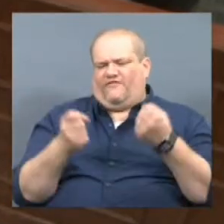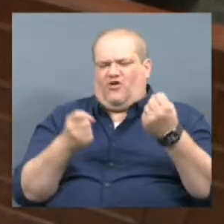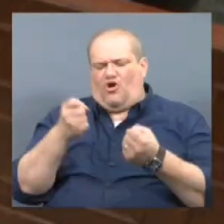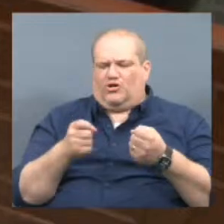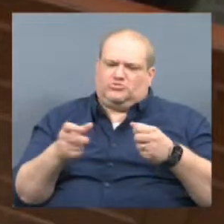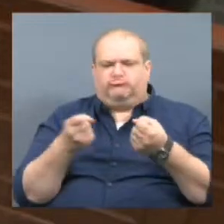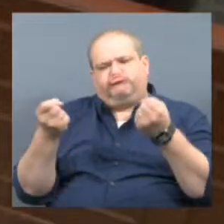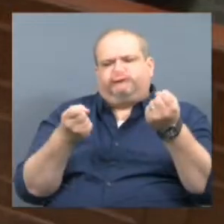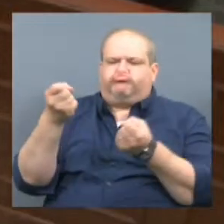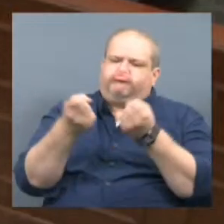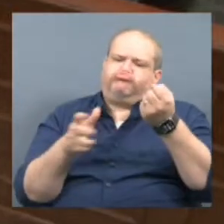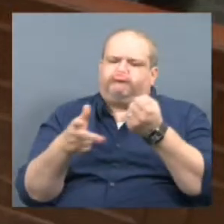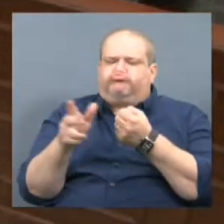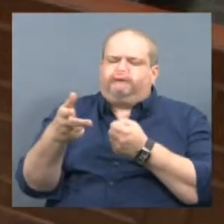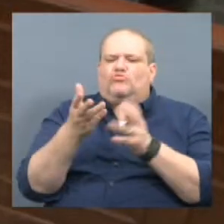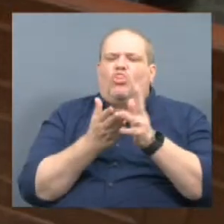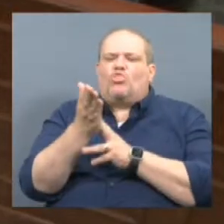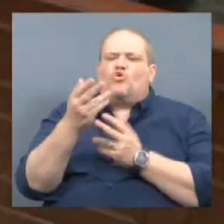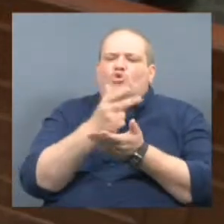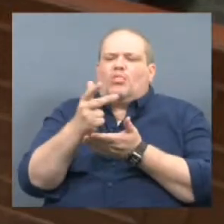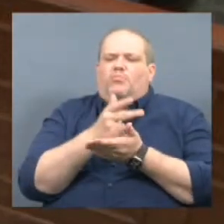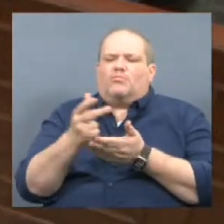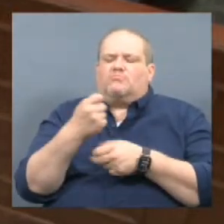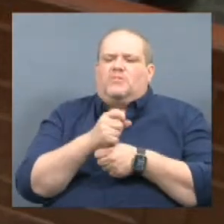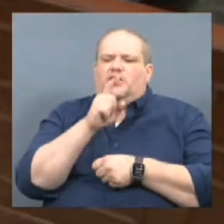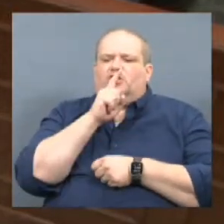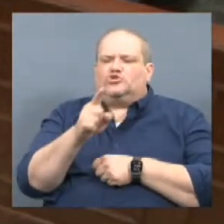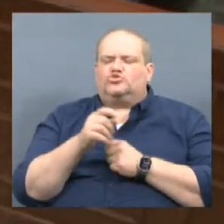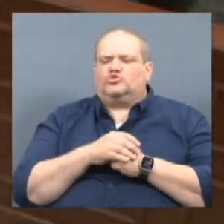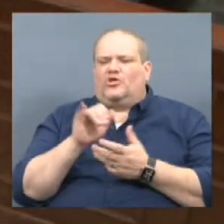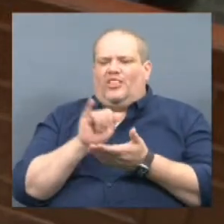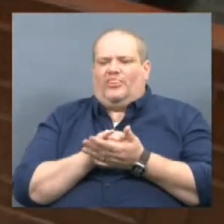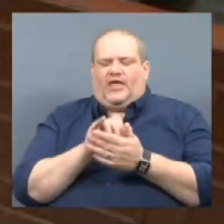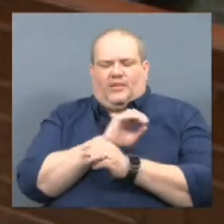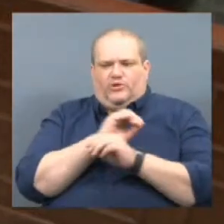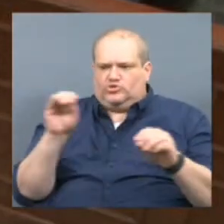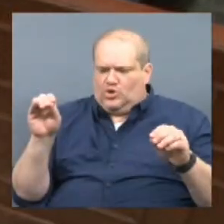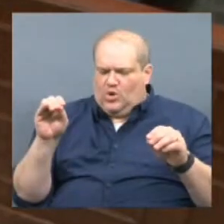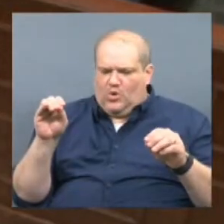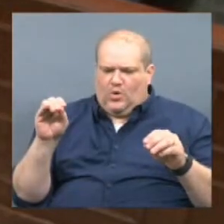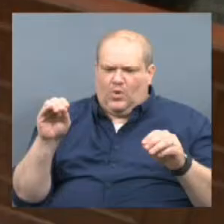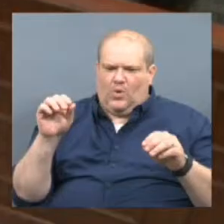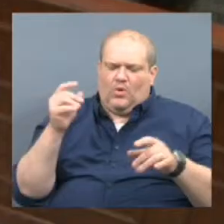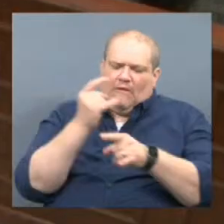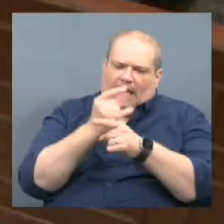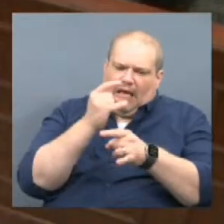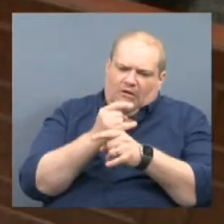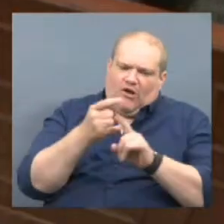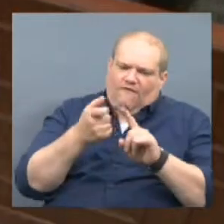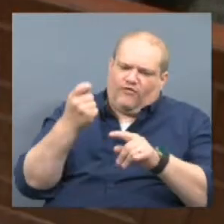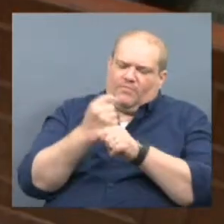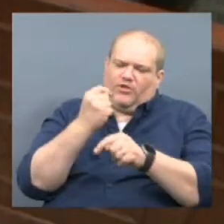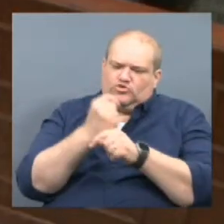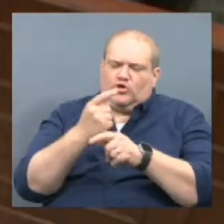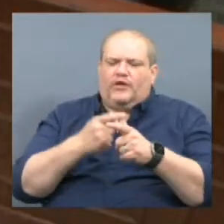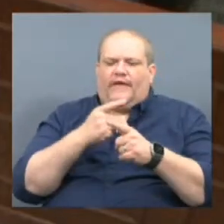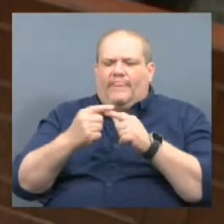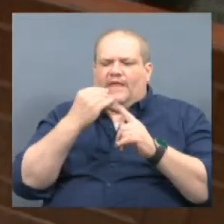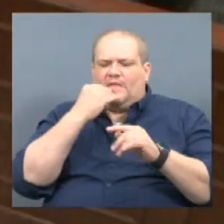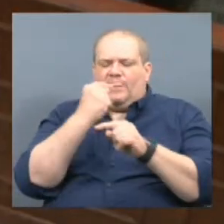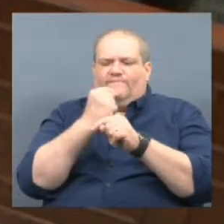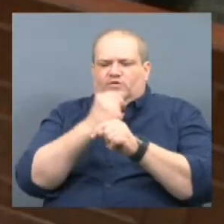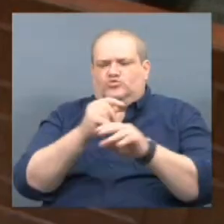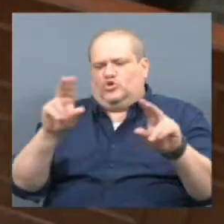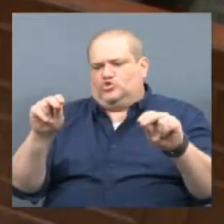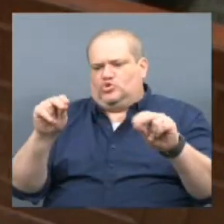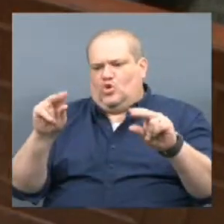know, driving around like through the parking lot to make sure that they're not, you know, getting alcohol from their trucks. And then the food trucks